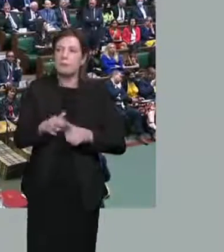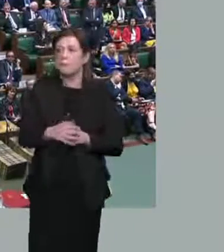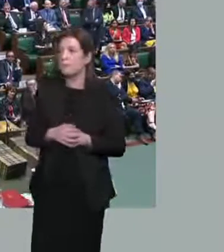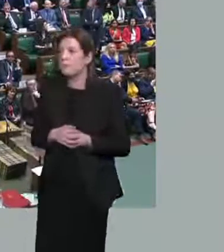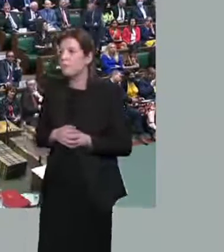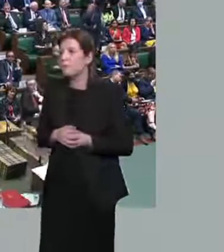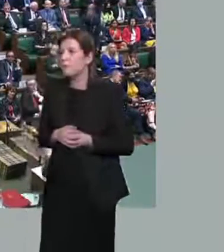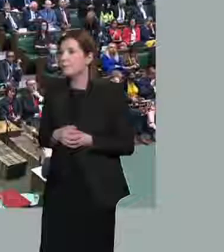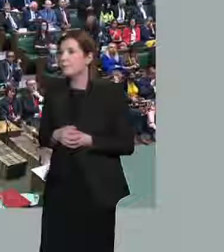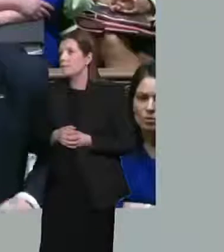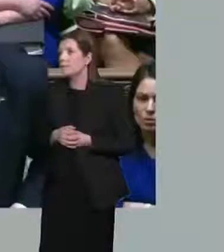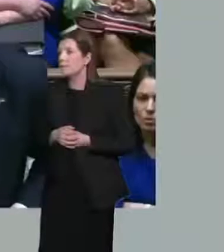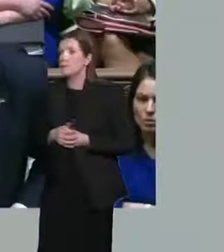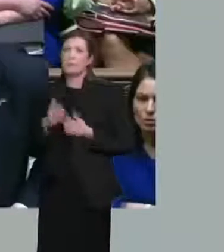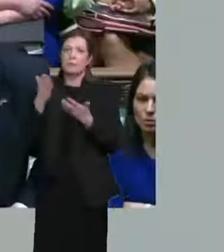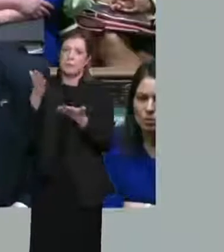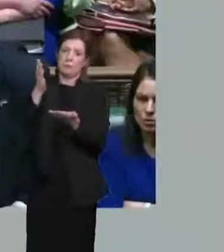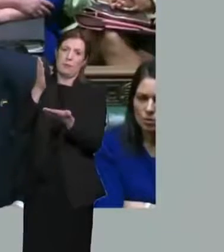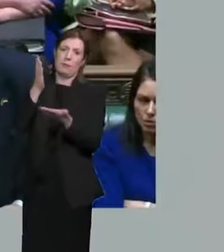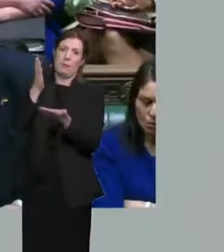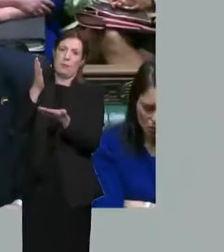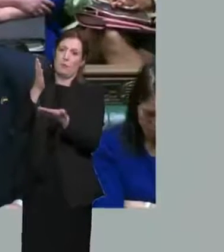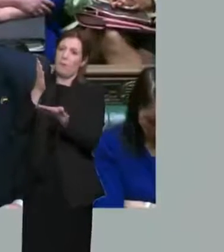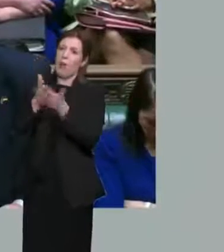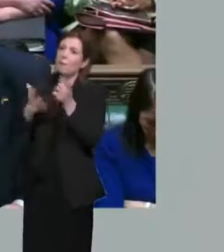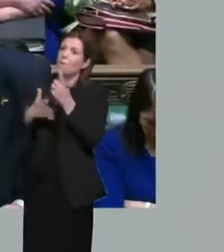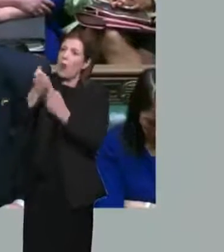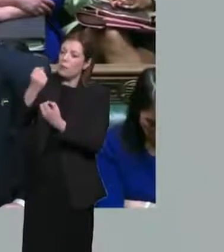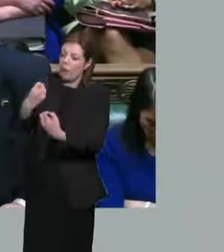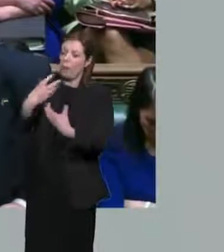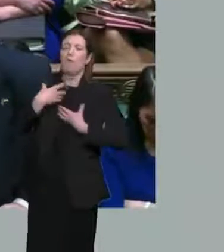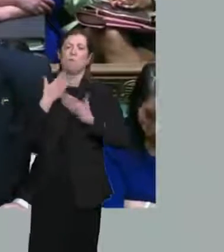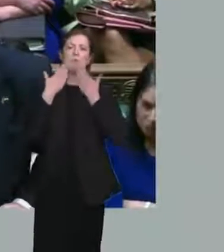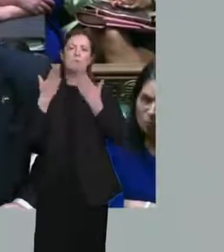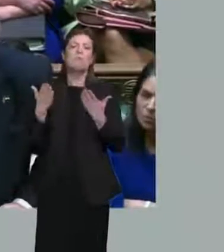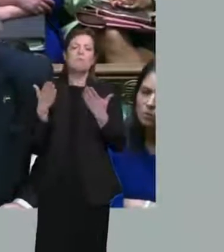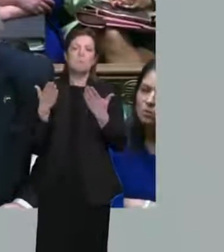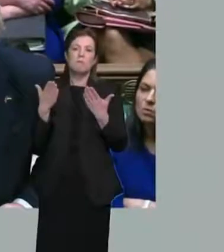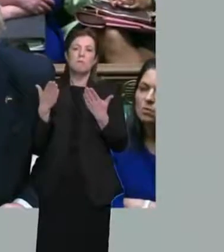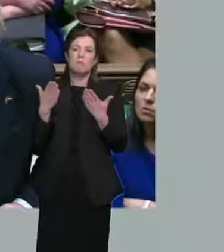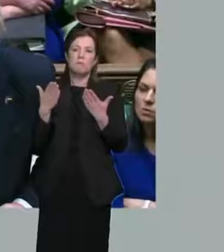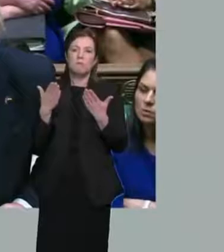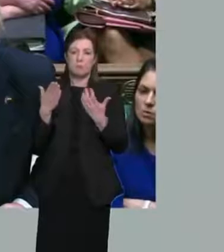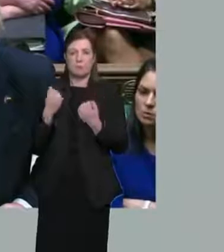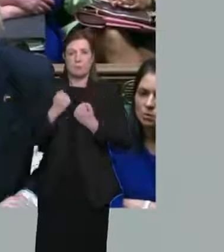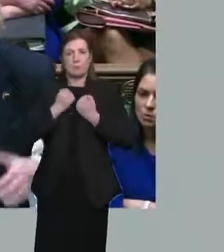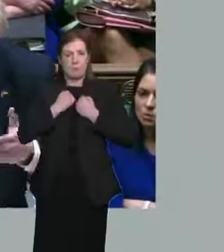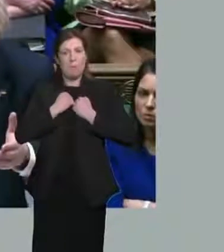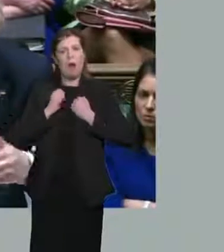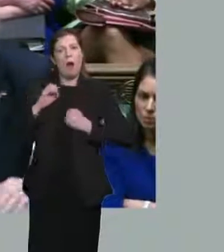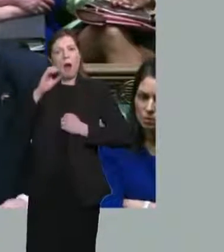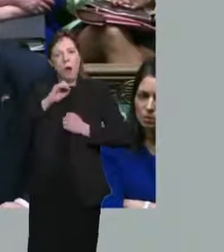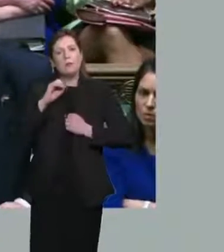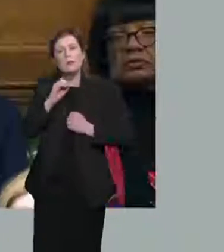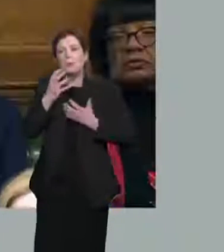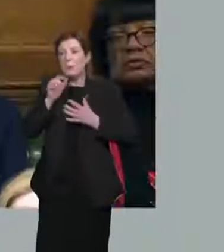for bringing those facts, new facts, to the attention of the House, and I know that my office has already been in touch